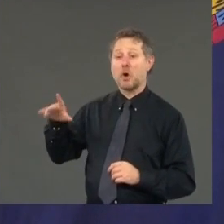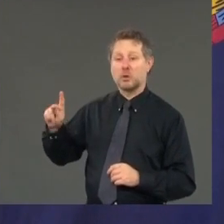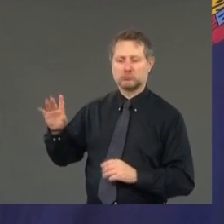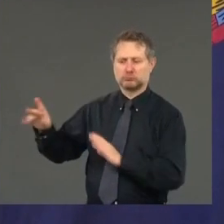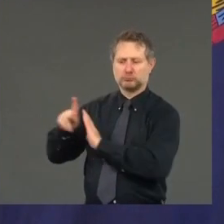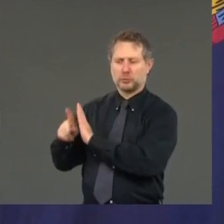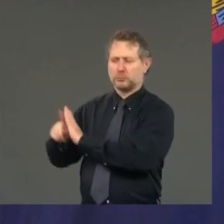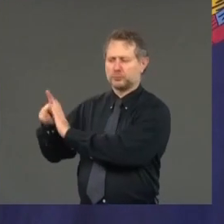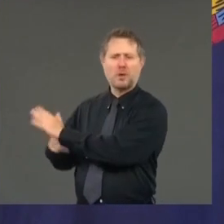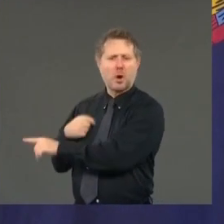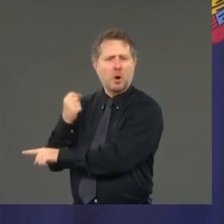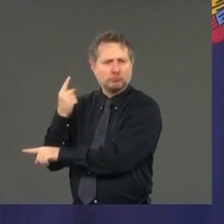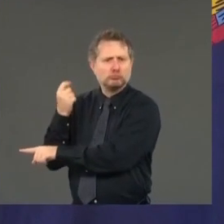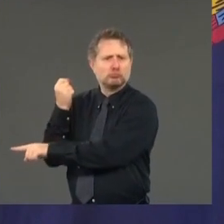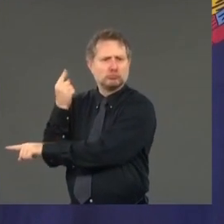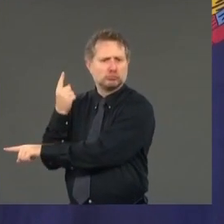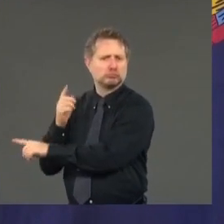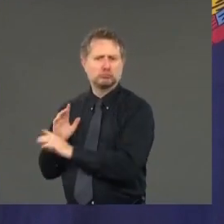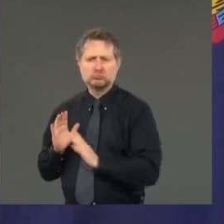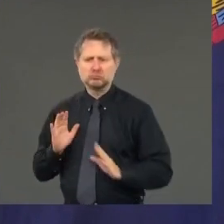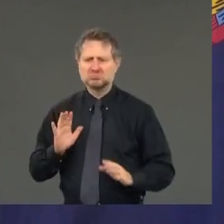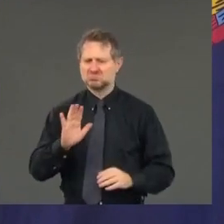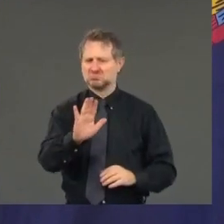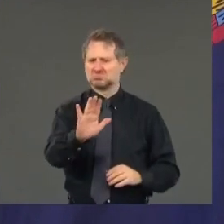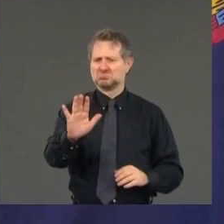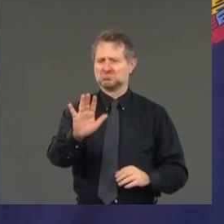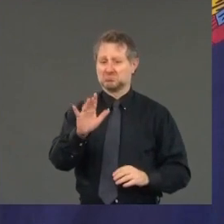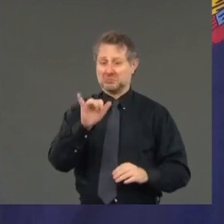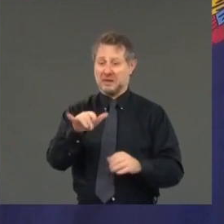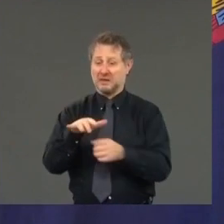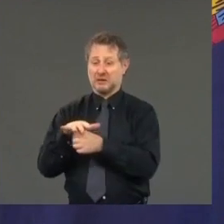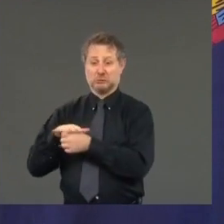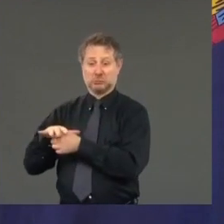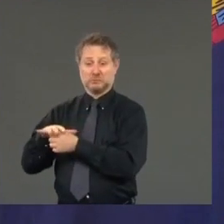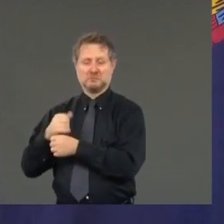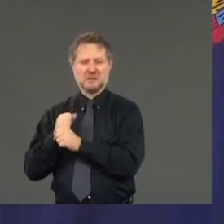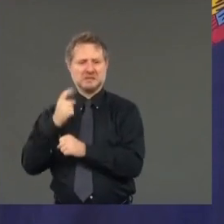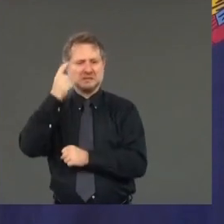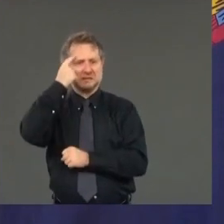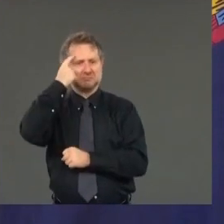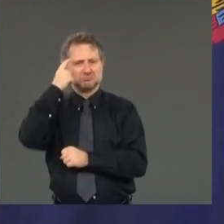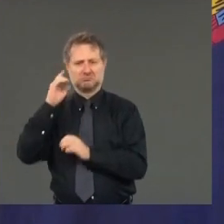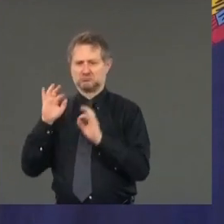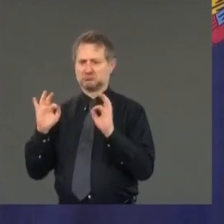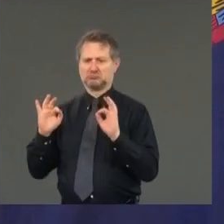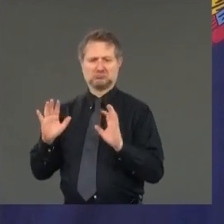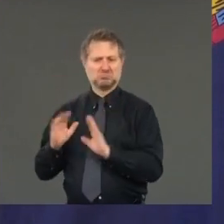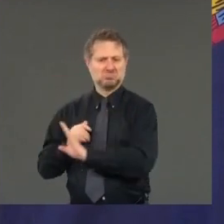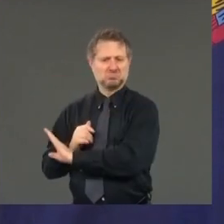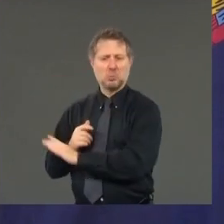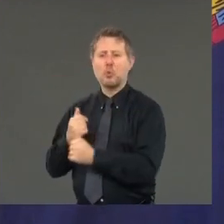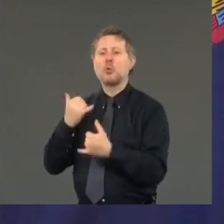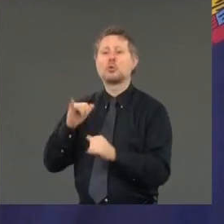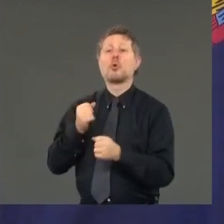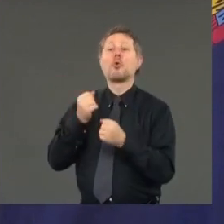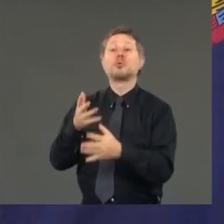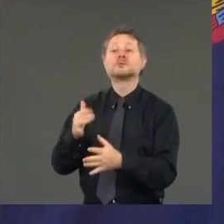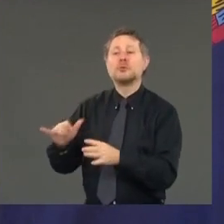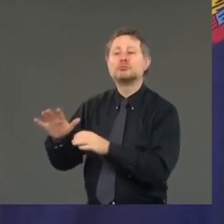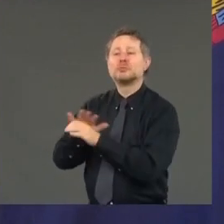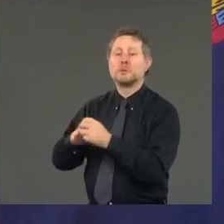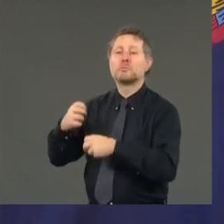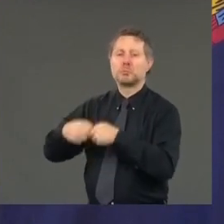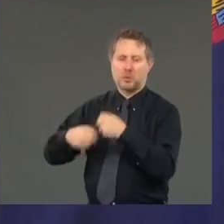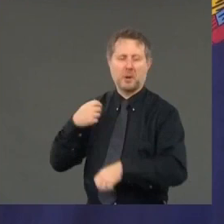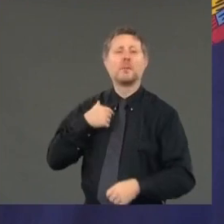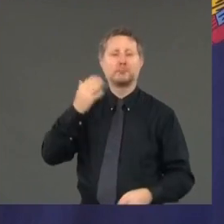know, they can make sense for the locality, but still create a regional issue. And I think the regional